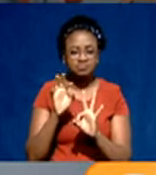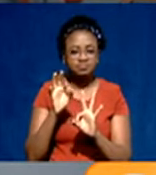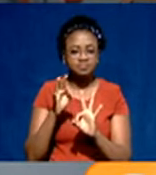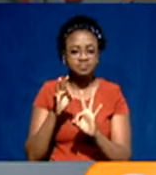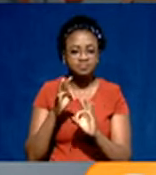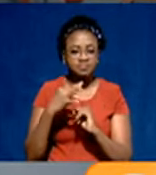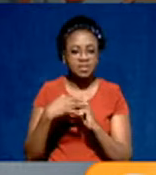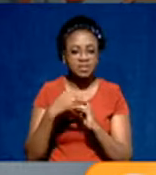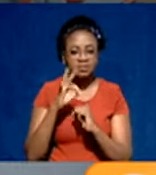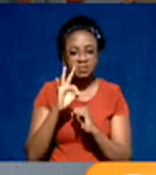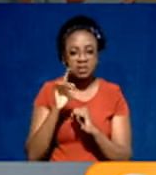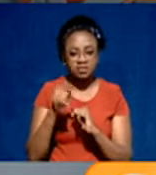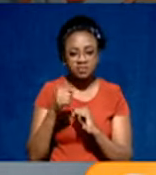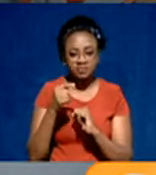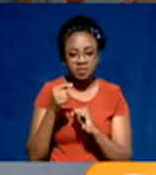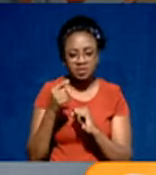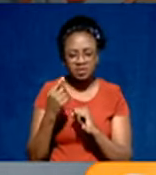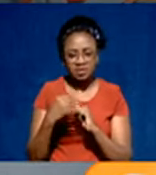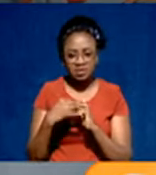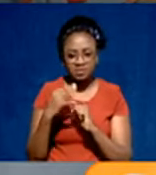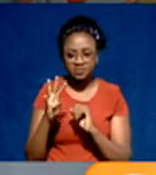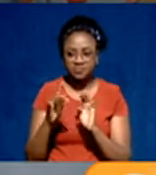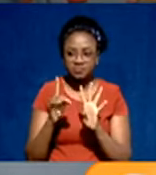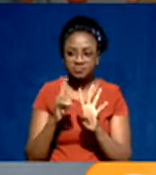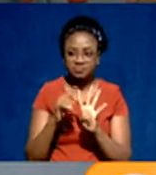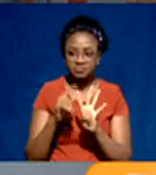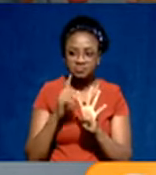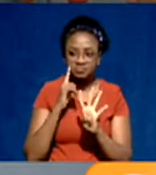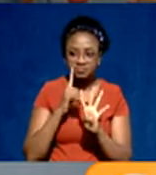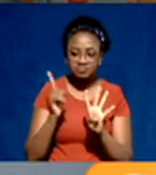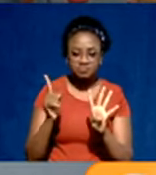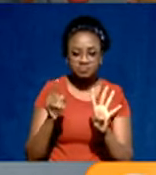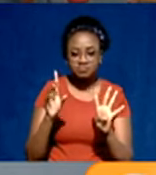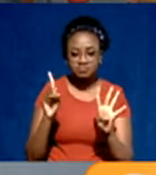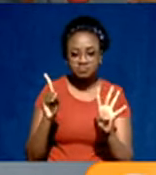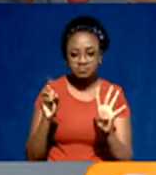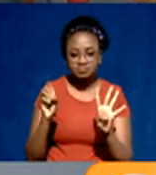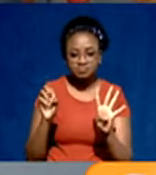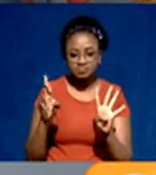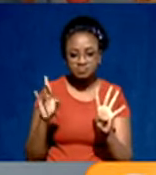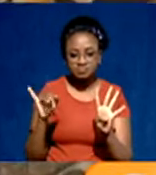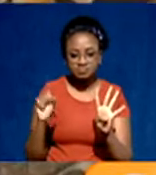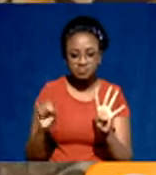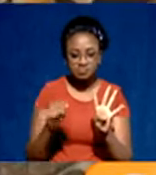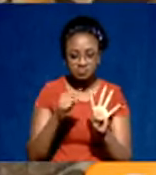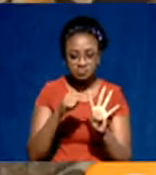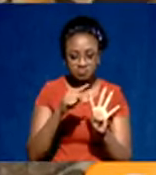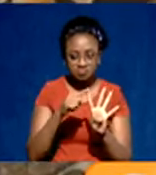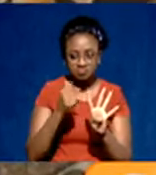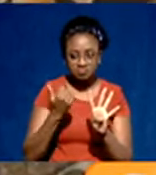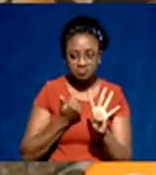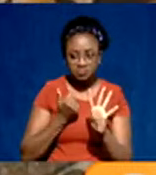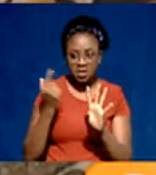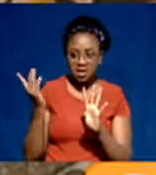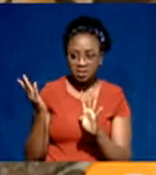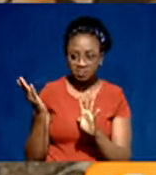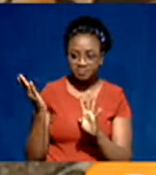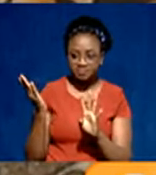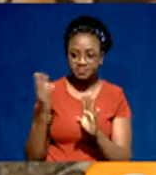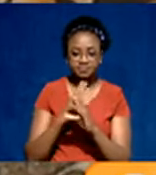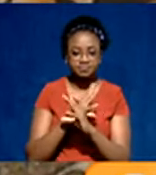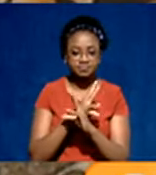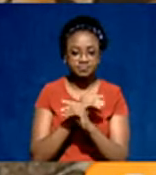people? Joining us live from Nakuru City, Nax Vegas, is Doris Waithera Kadungu. She'll be talking about also